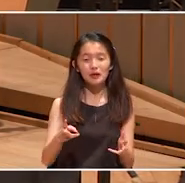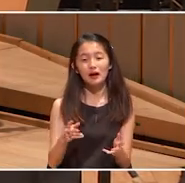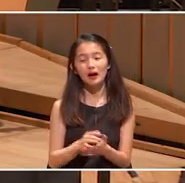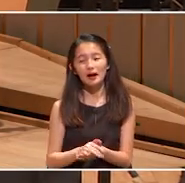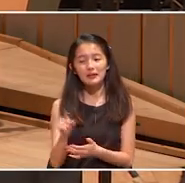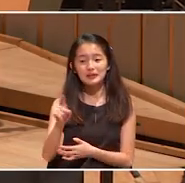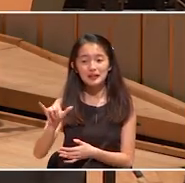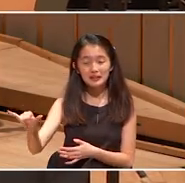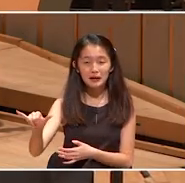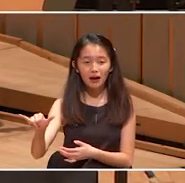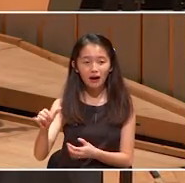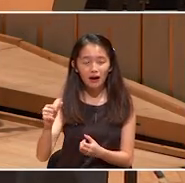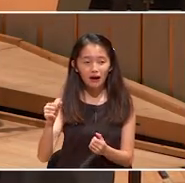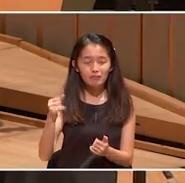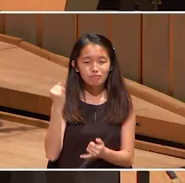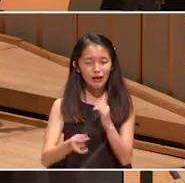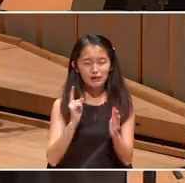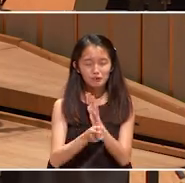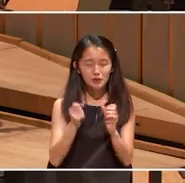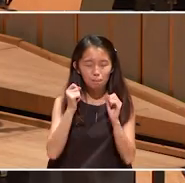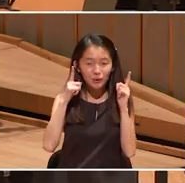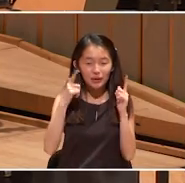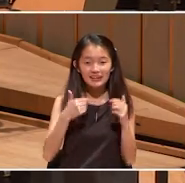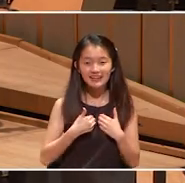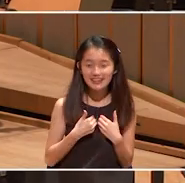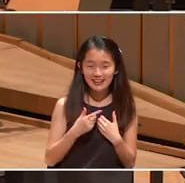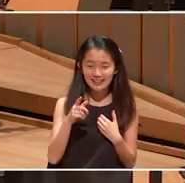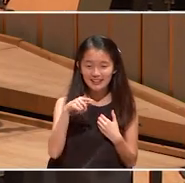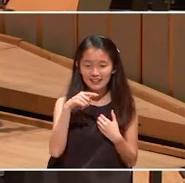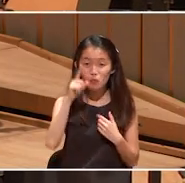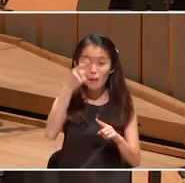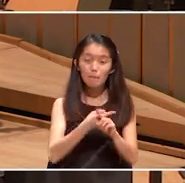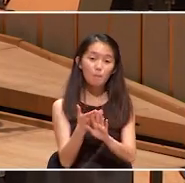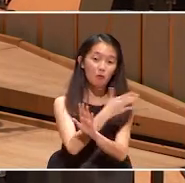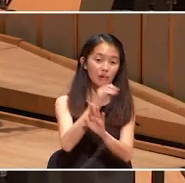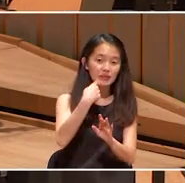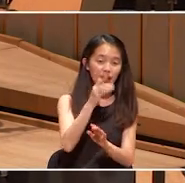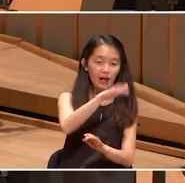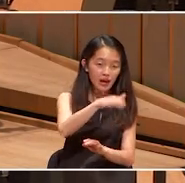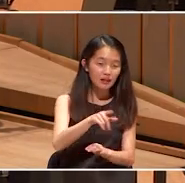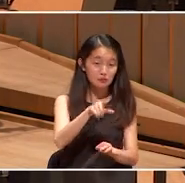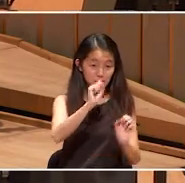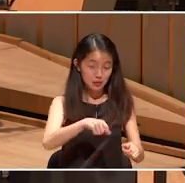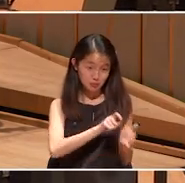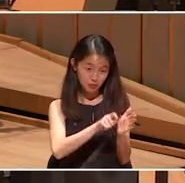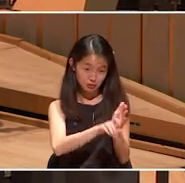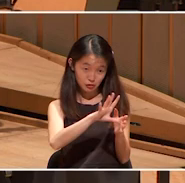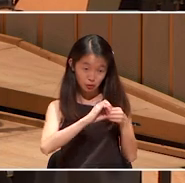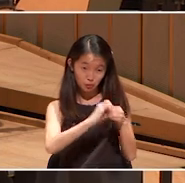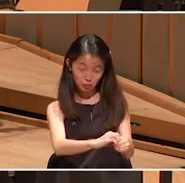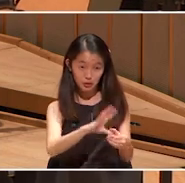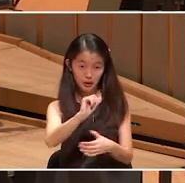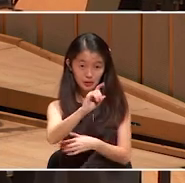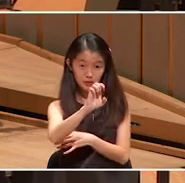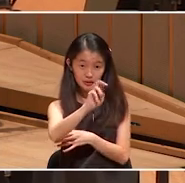of a surprise, a bit of a last-minute surprise on me. He said sort of a month before, Ning, could you please write your own cadenza? And he'd already written